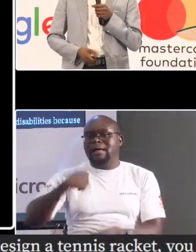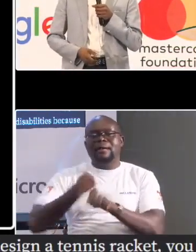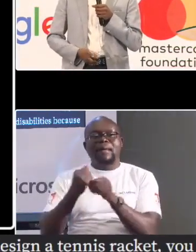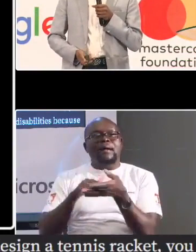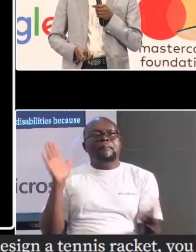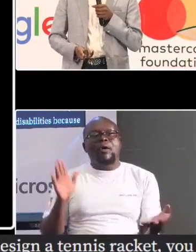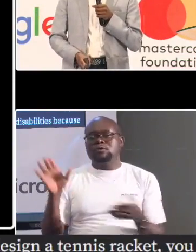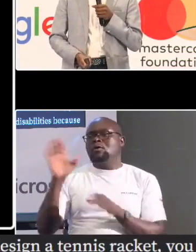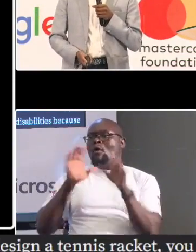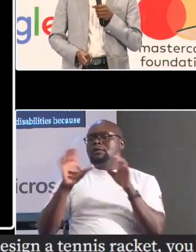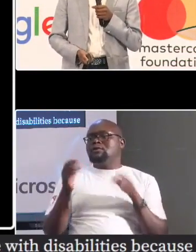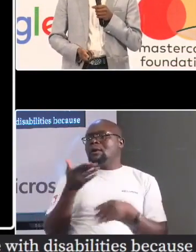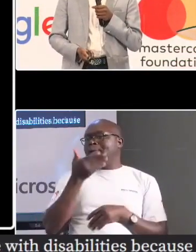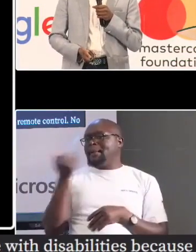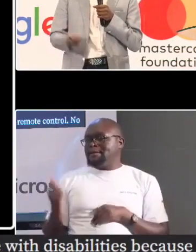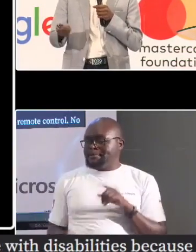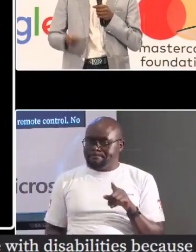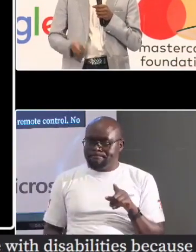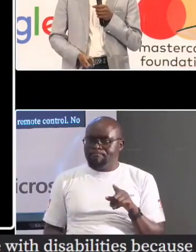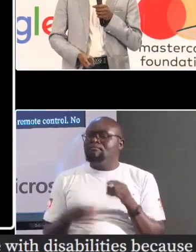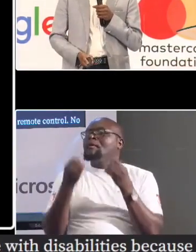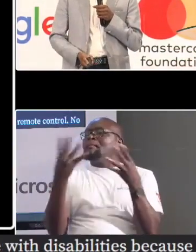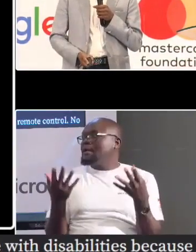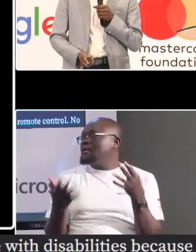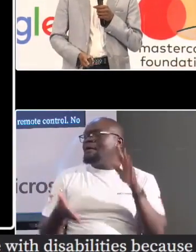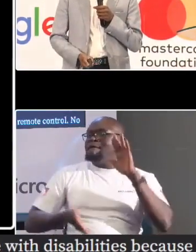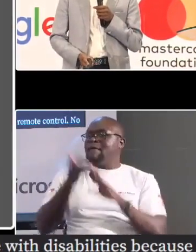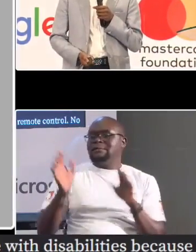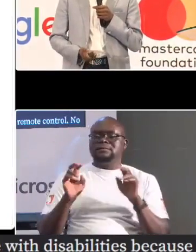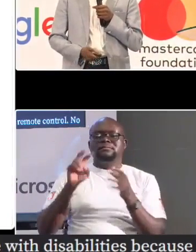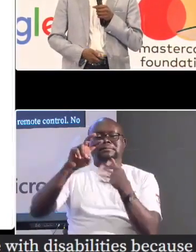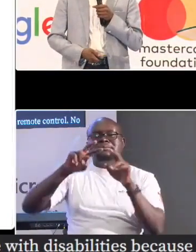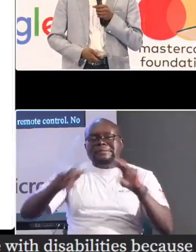most conversations better. A couple of quick case studies to end.